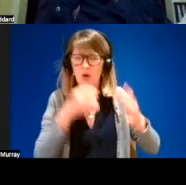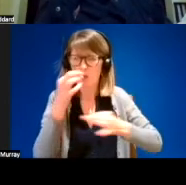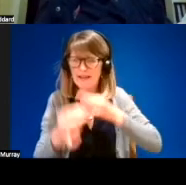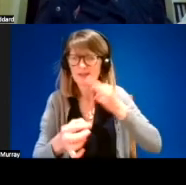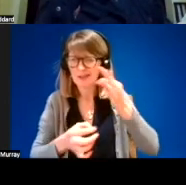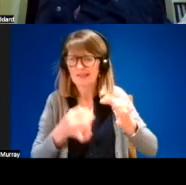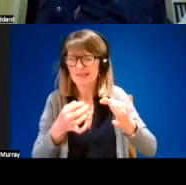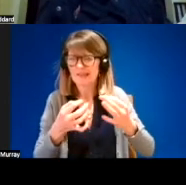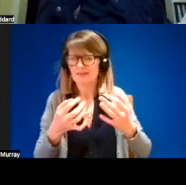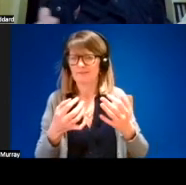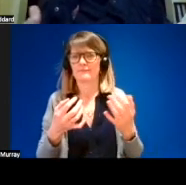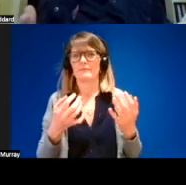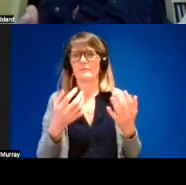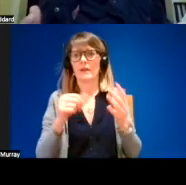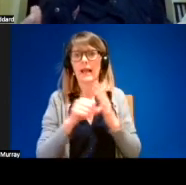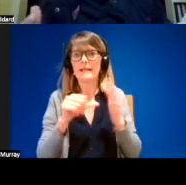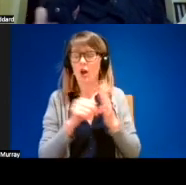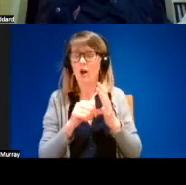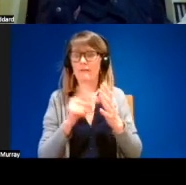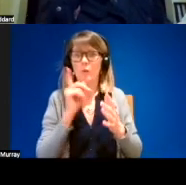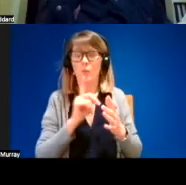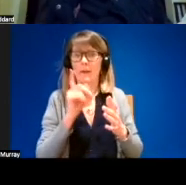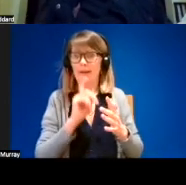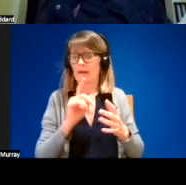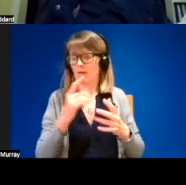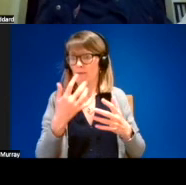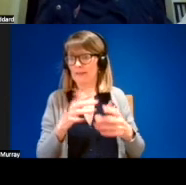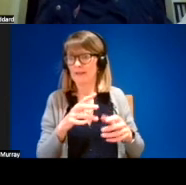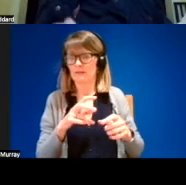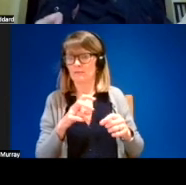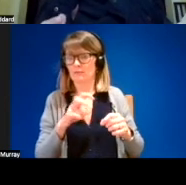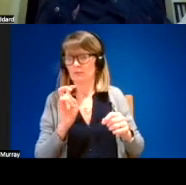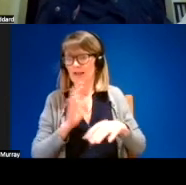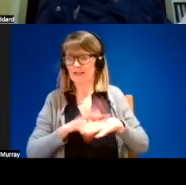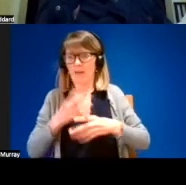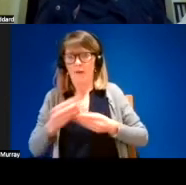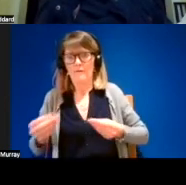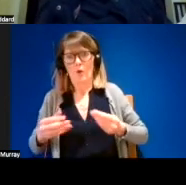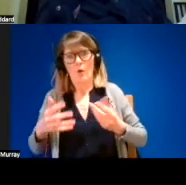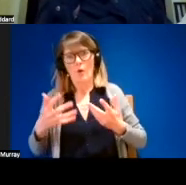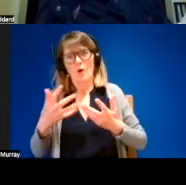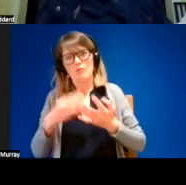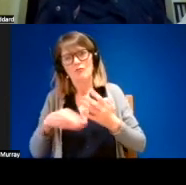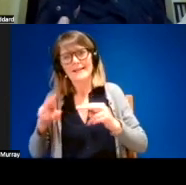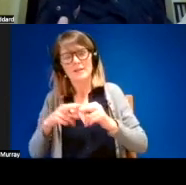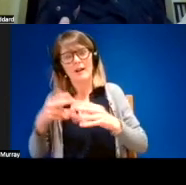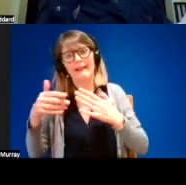for women who have had time off for parental leave or who have worked flexibly, as many do in the early years